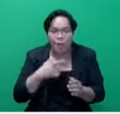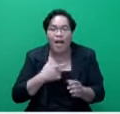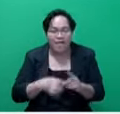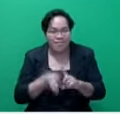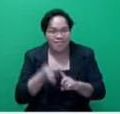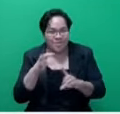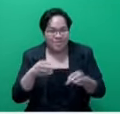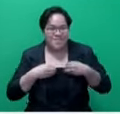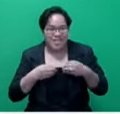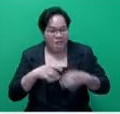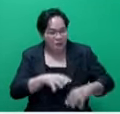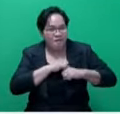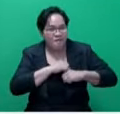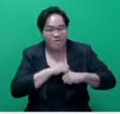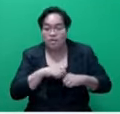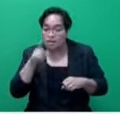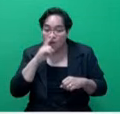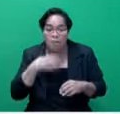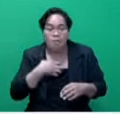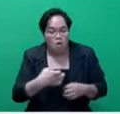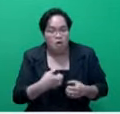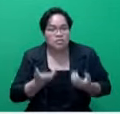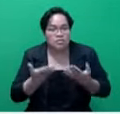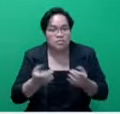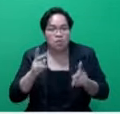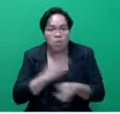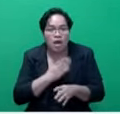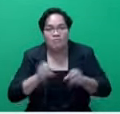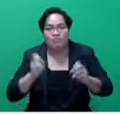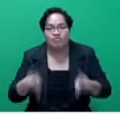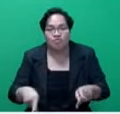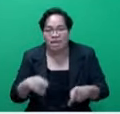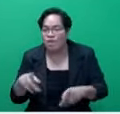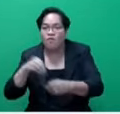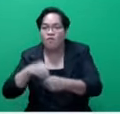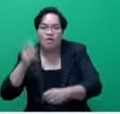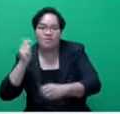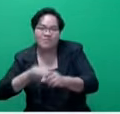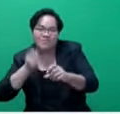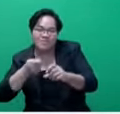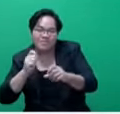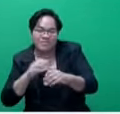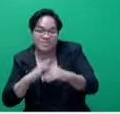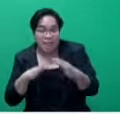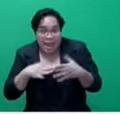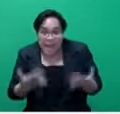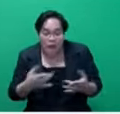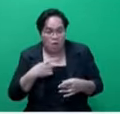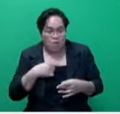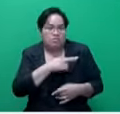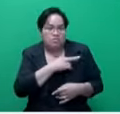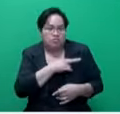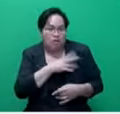confidence and delivers more jobs in the construction industry. We now provide a monthly update on the numbers